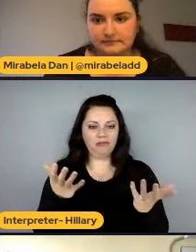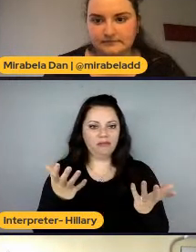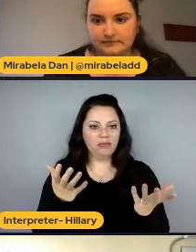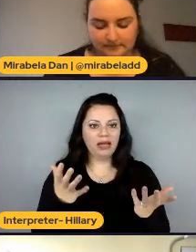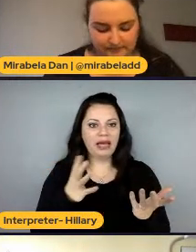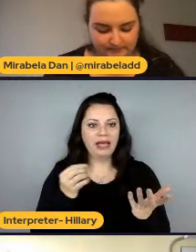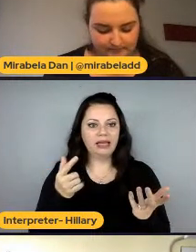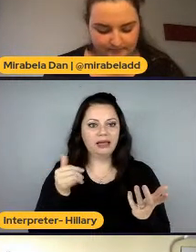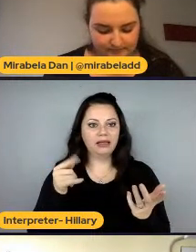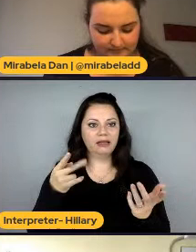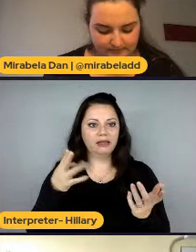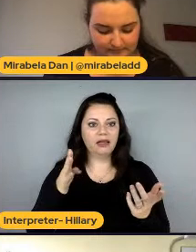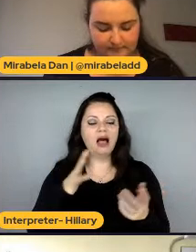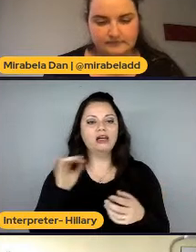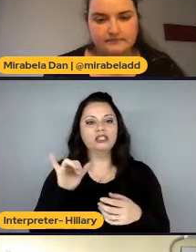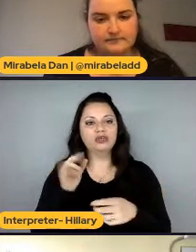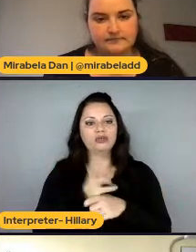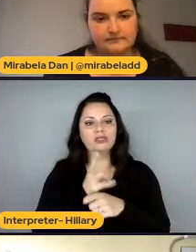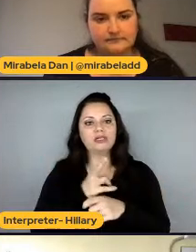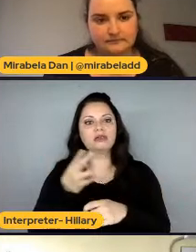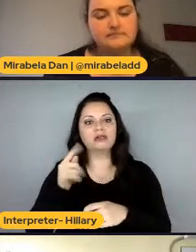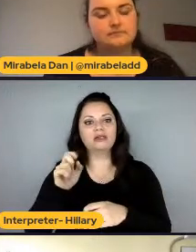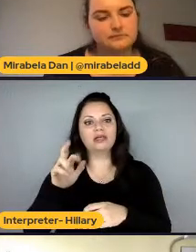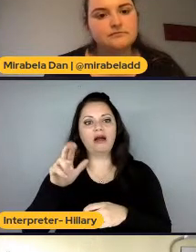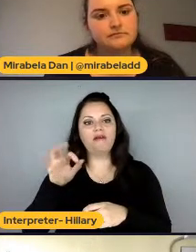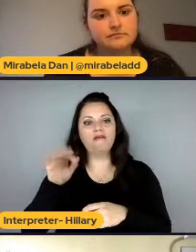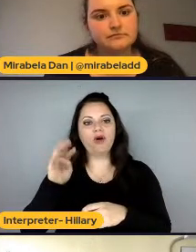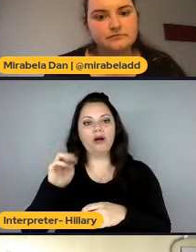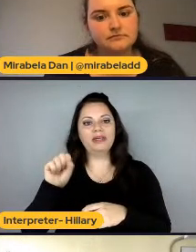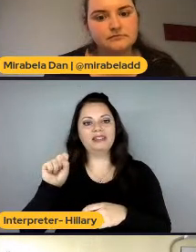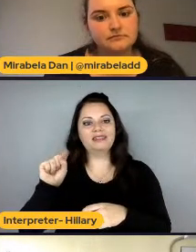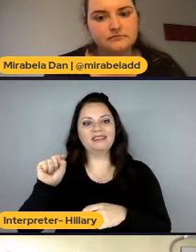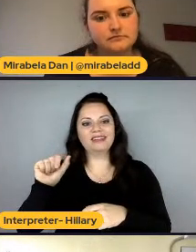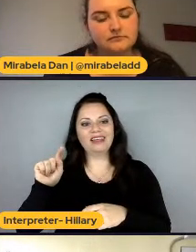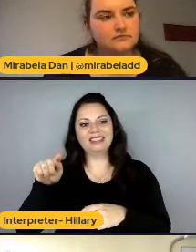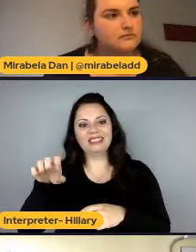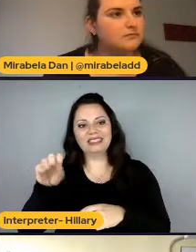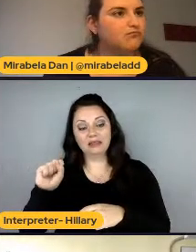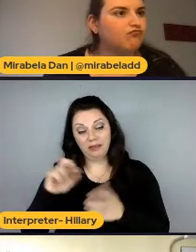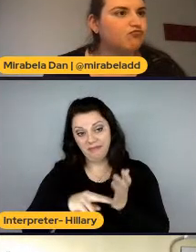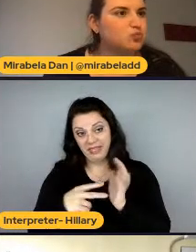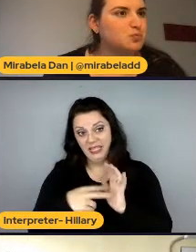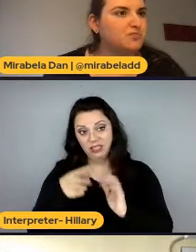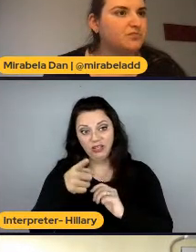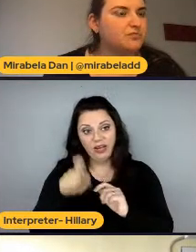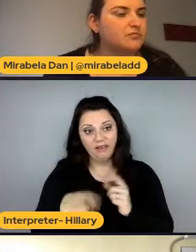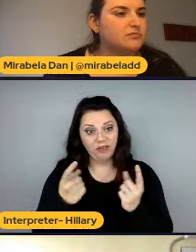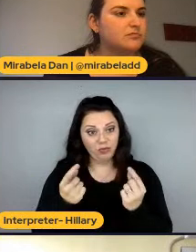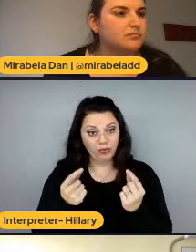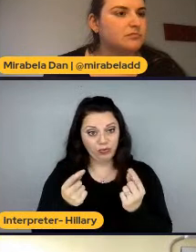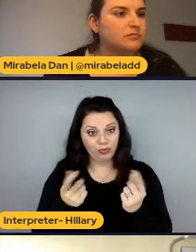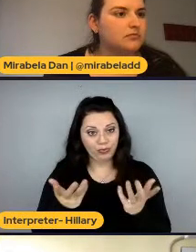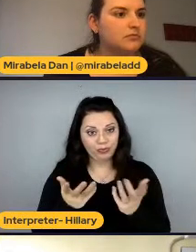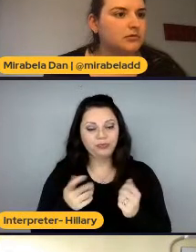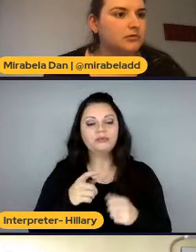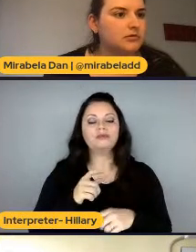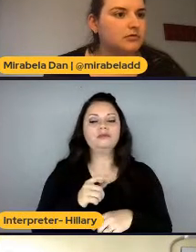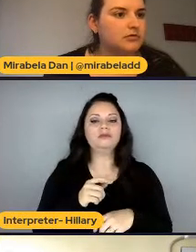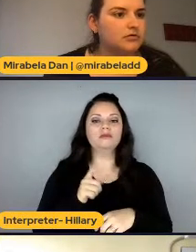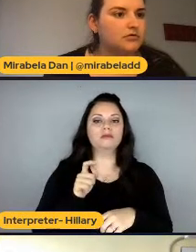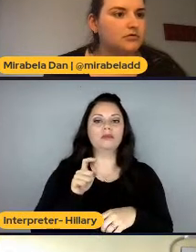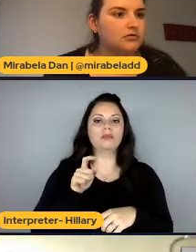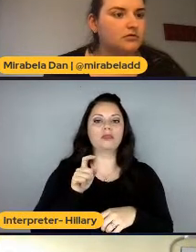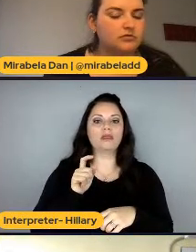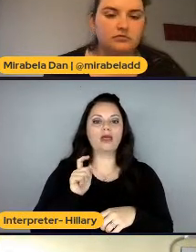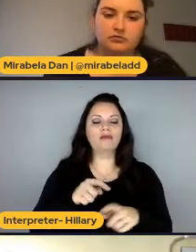also working with Terraform states. So the thing one would have to do for that is you would have to point